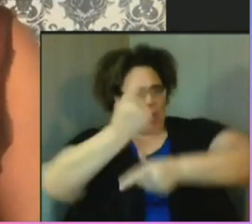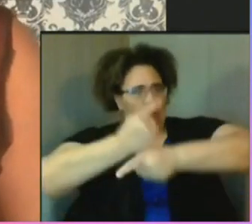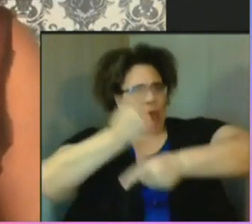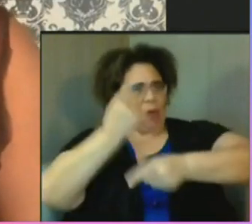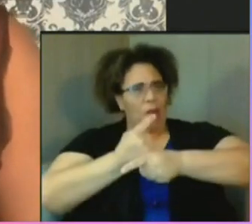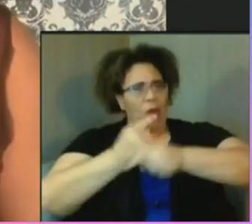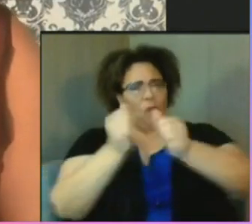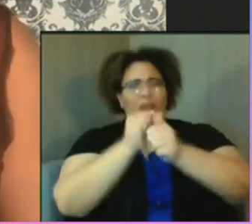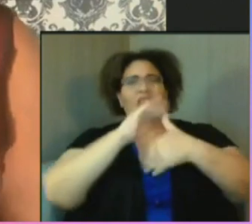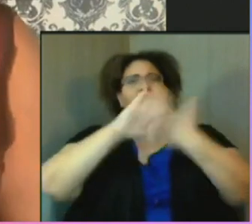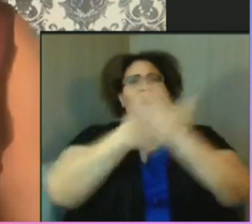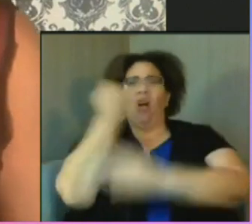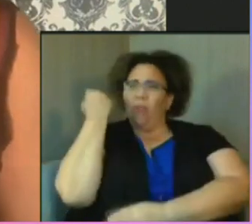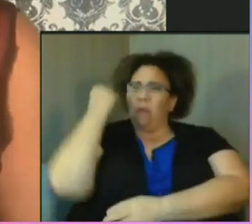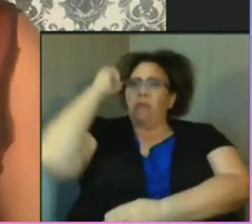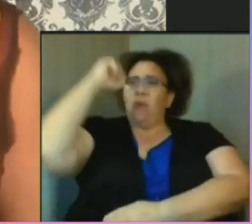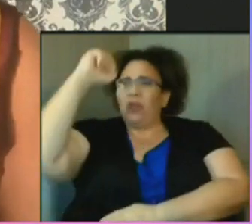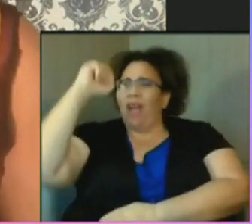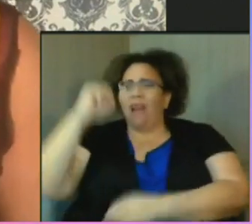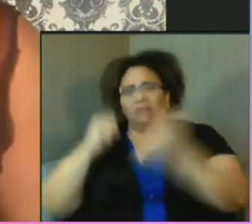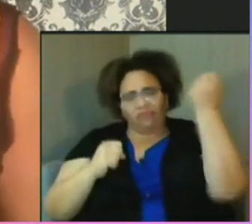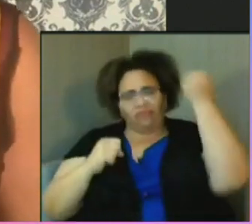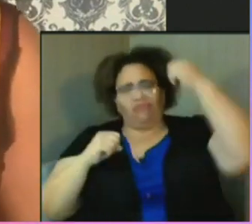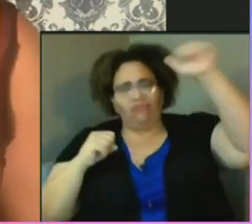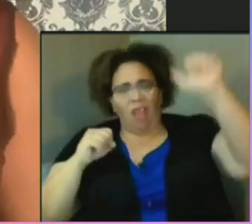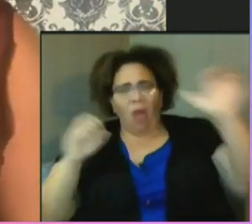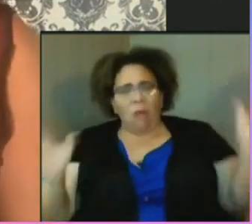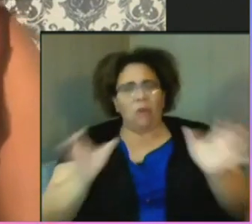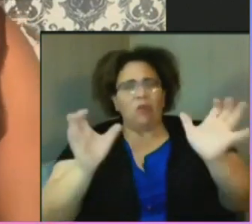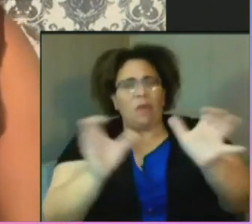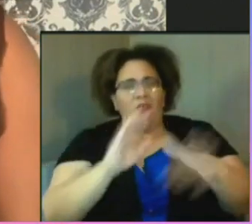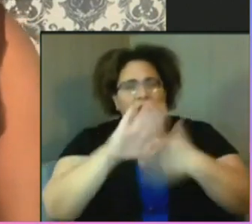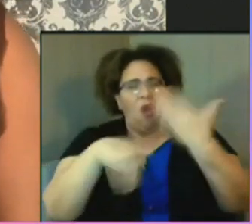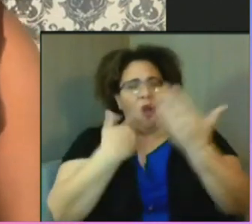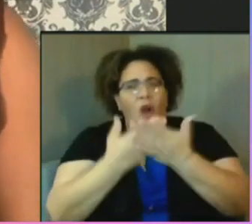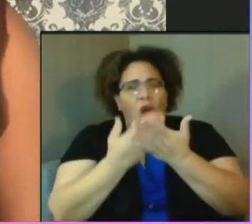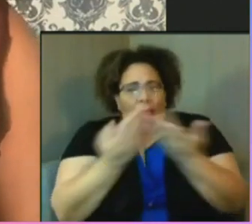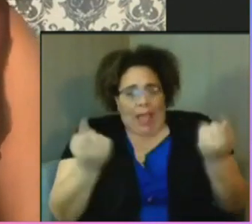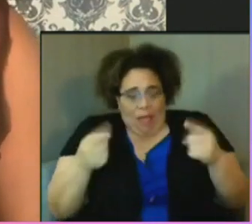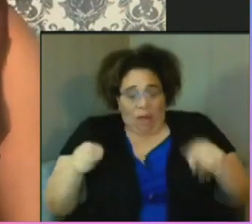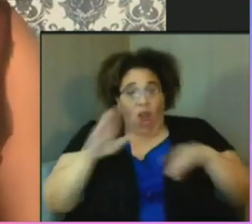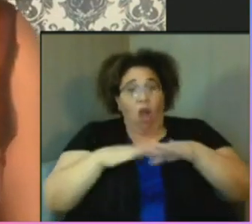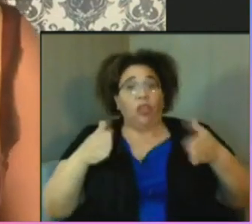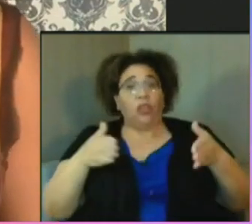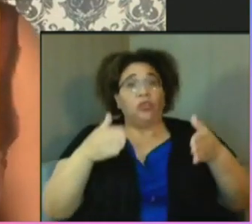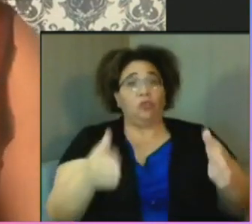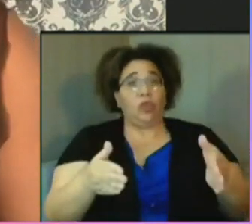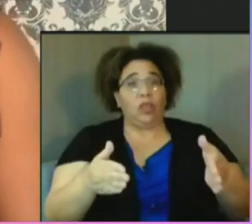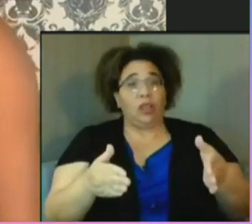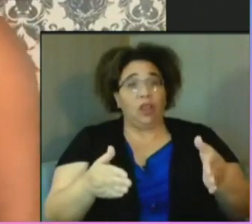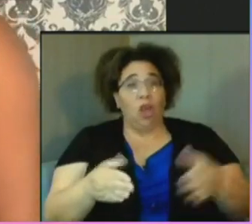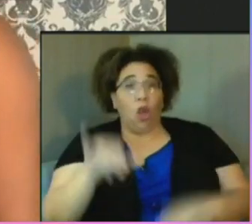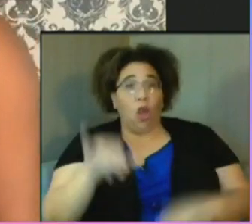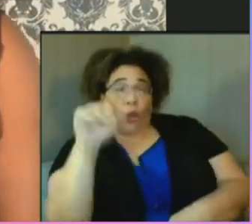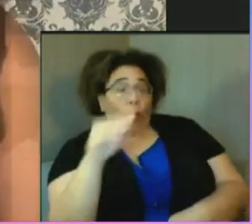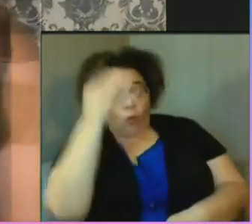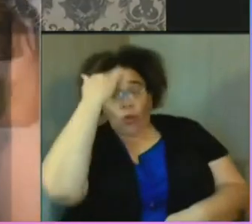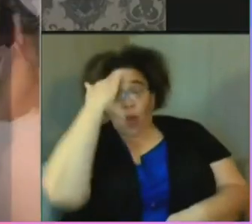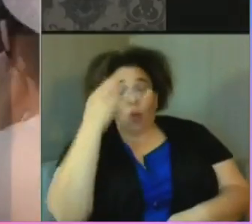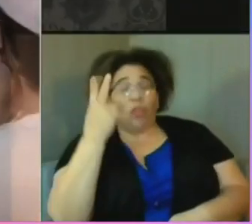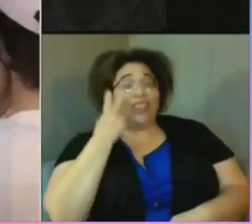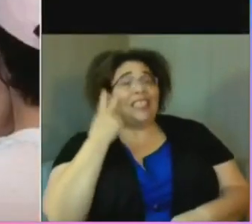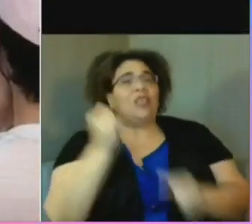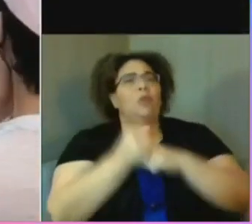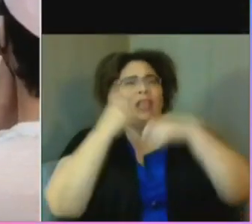given all the protests and the pushback and the incredible manifestations that are happening on the street, you know, they're often seen as with